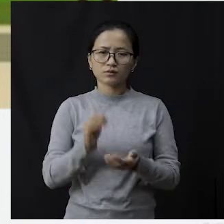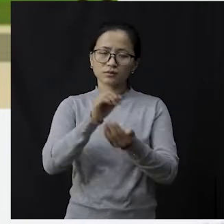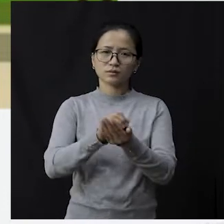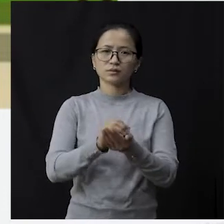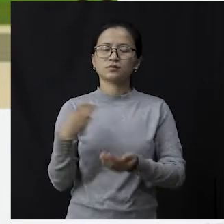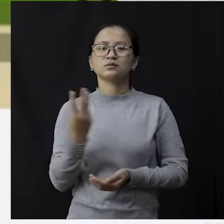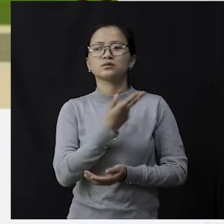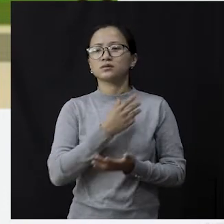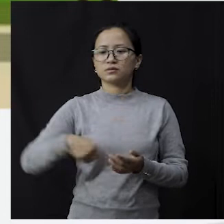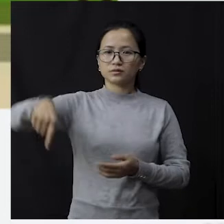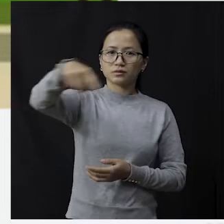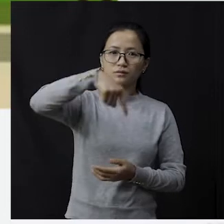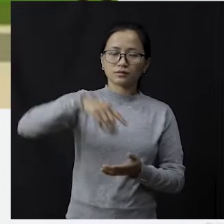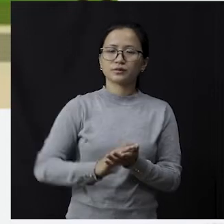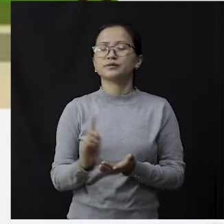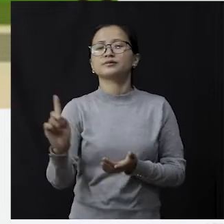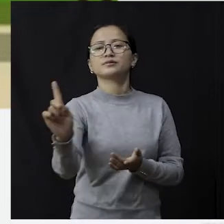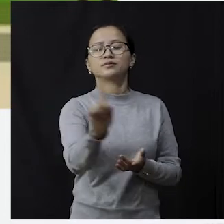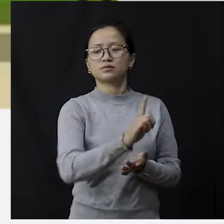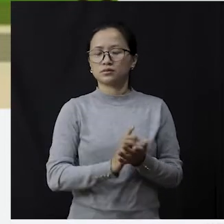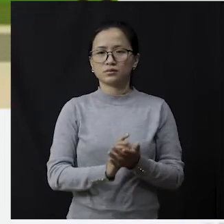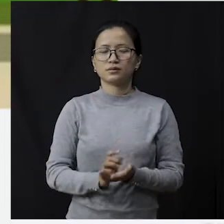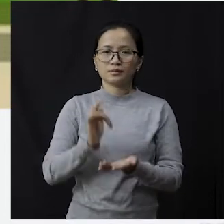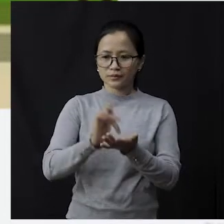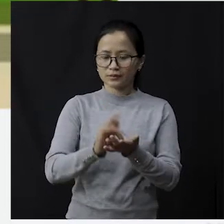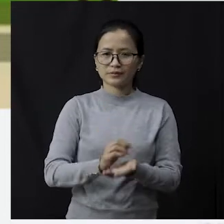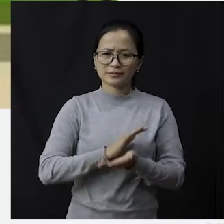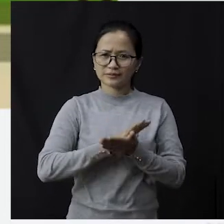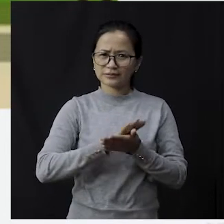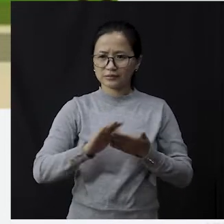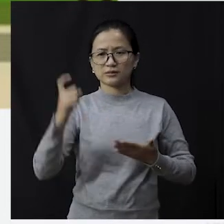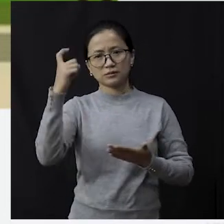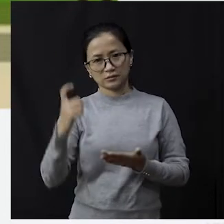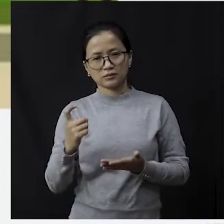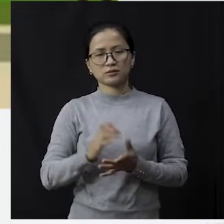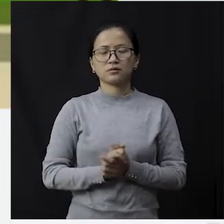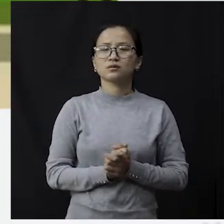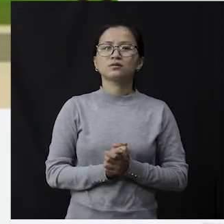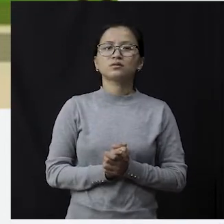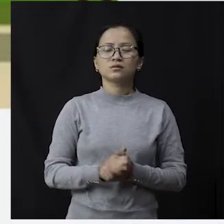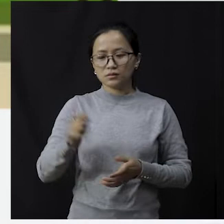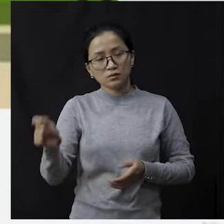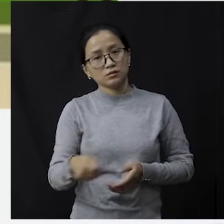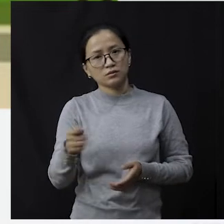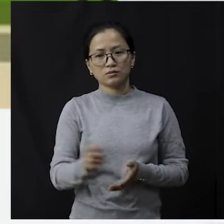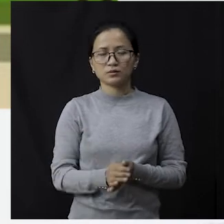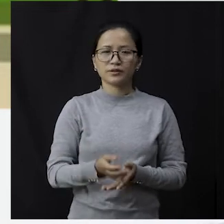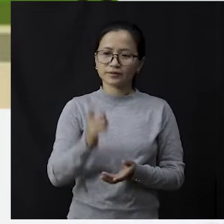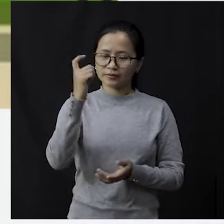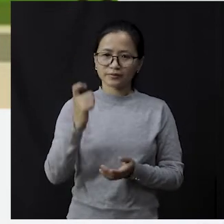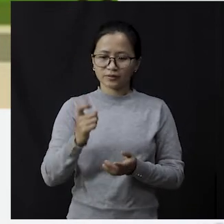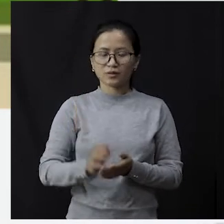keeping our surrounding and our locality neat and clean. The sweeper use a